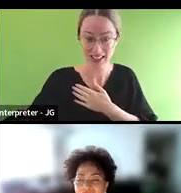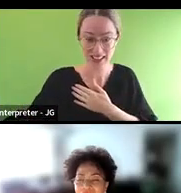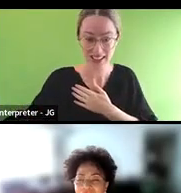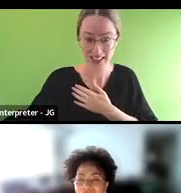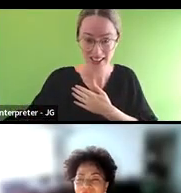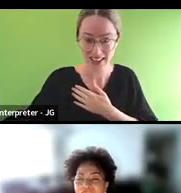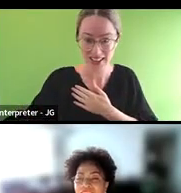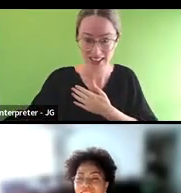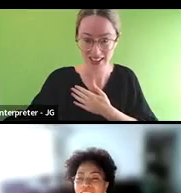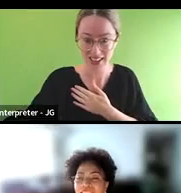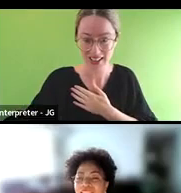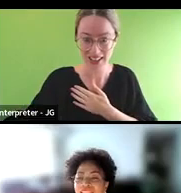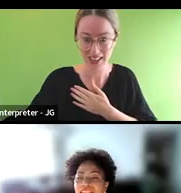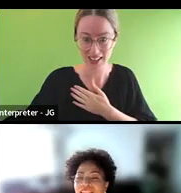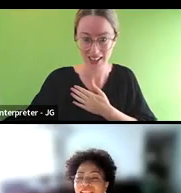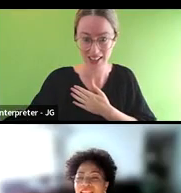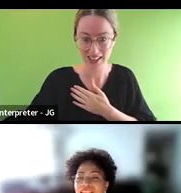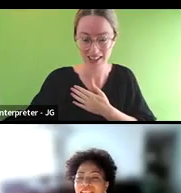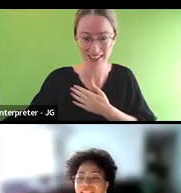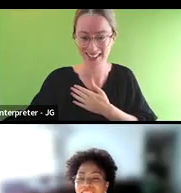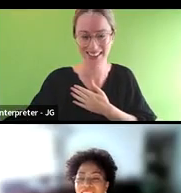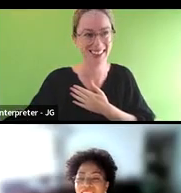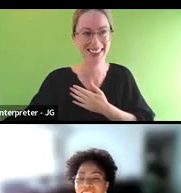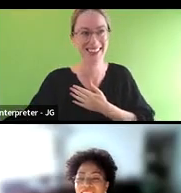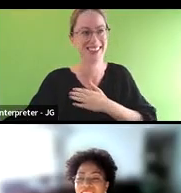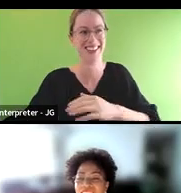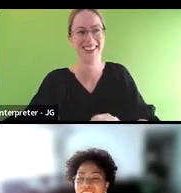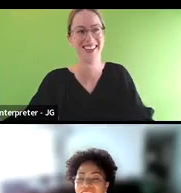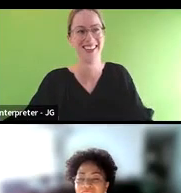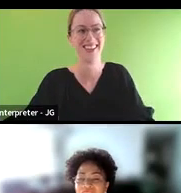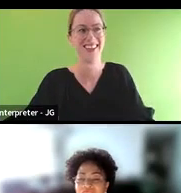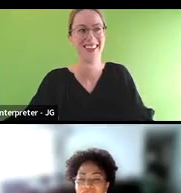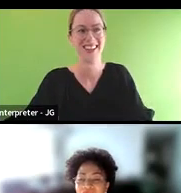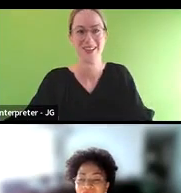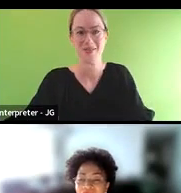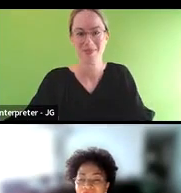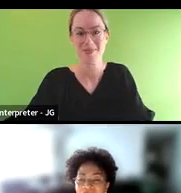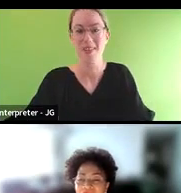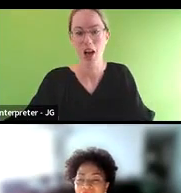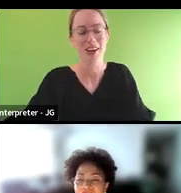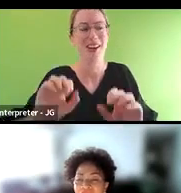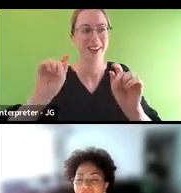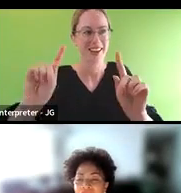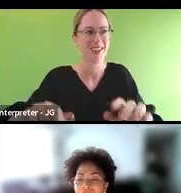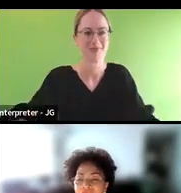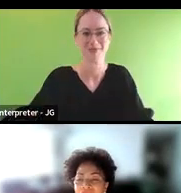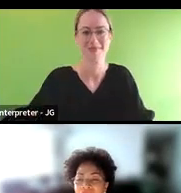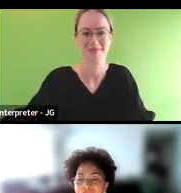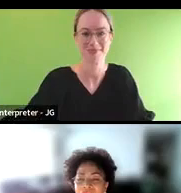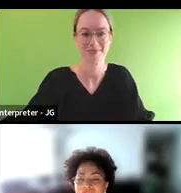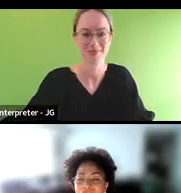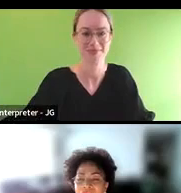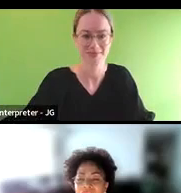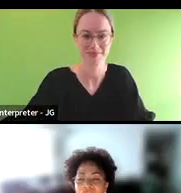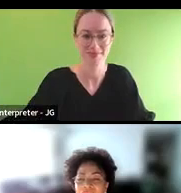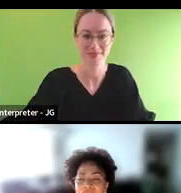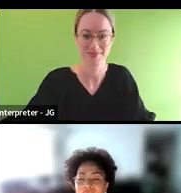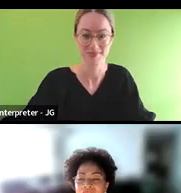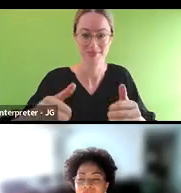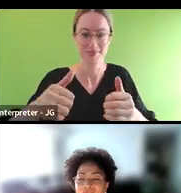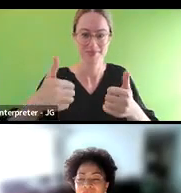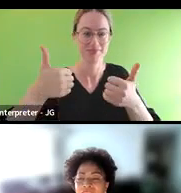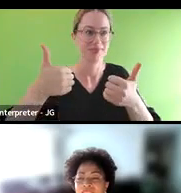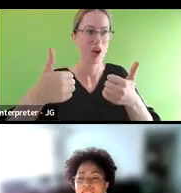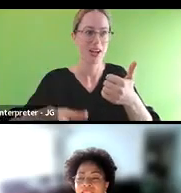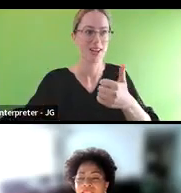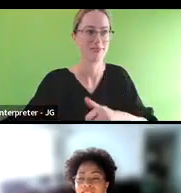Yeah, I wasn't aware of the arrangement, but so yeah, if you can both work, that about if you both